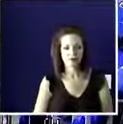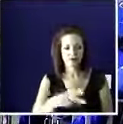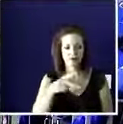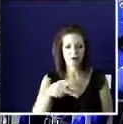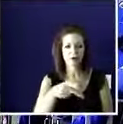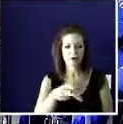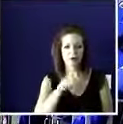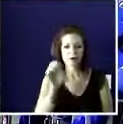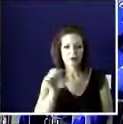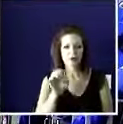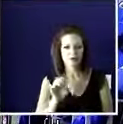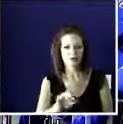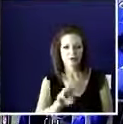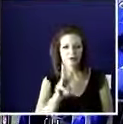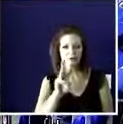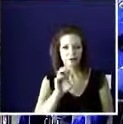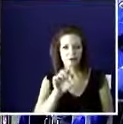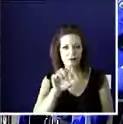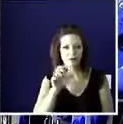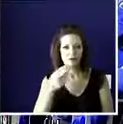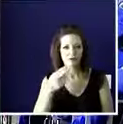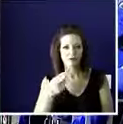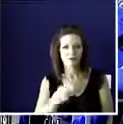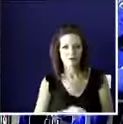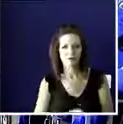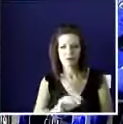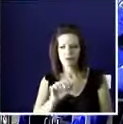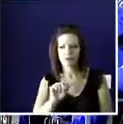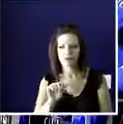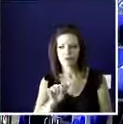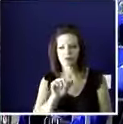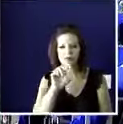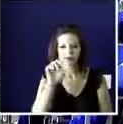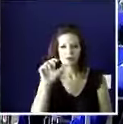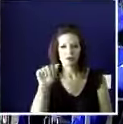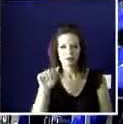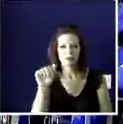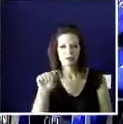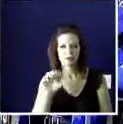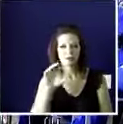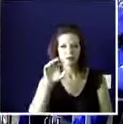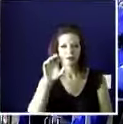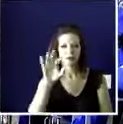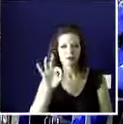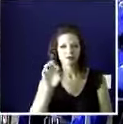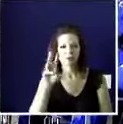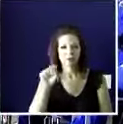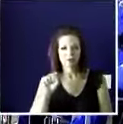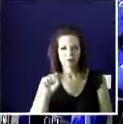Parker Ellis Welch. Alexis Anne Marie Foos.